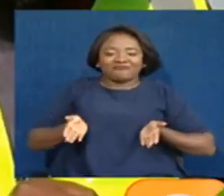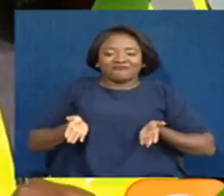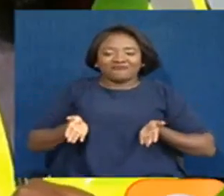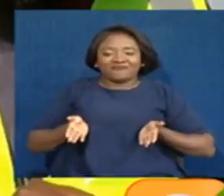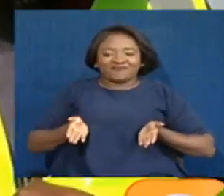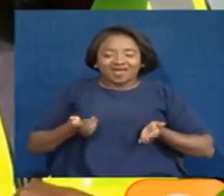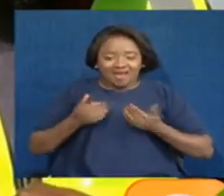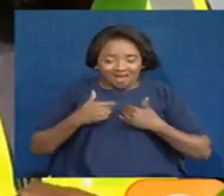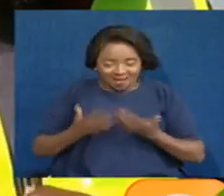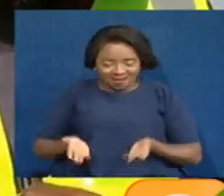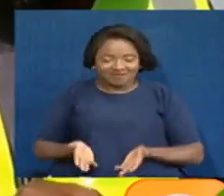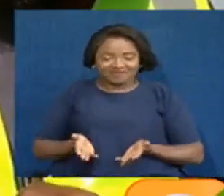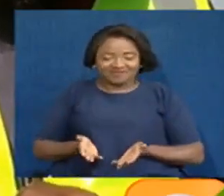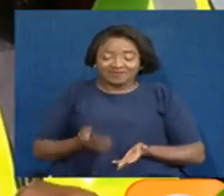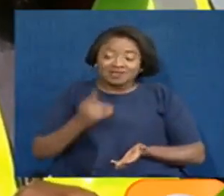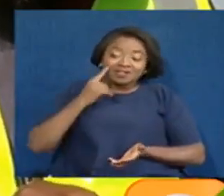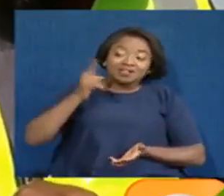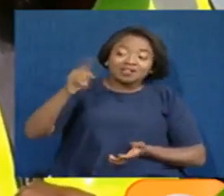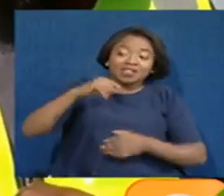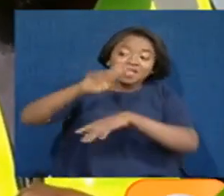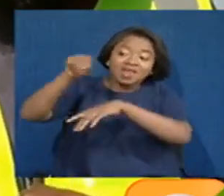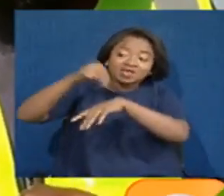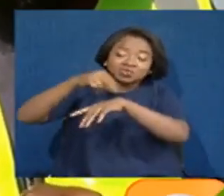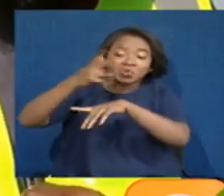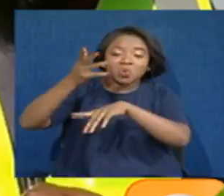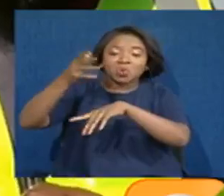ambaye inafanyika kule kwenye national and